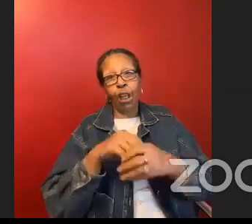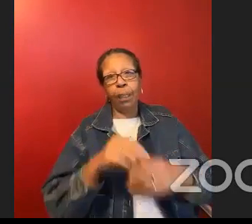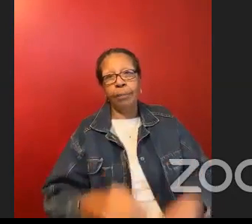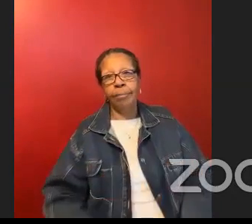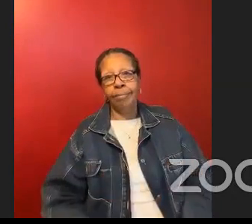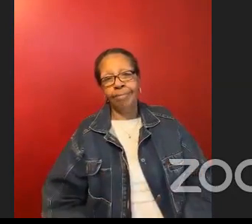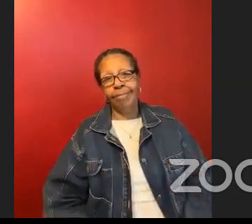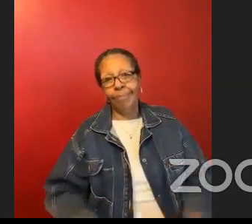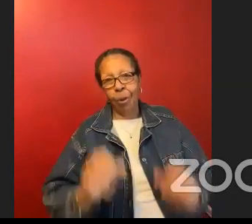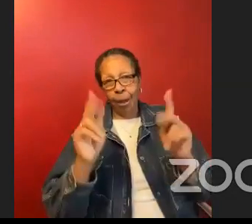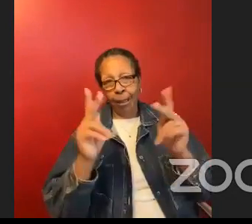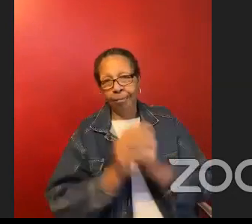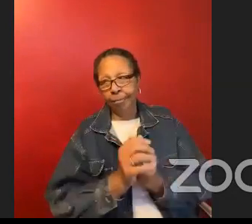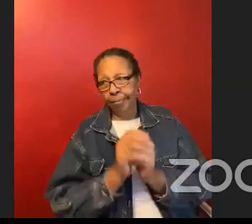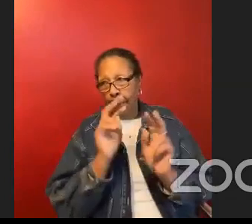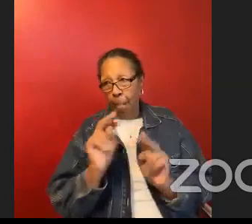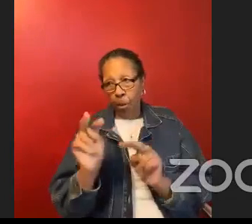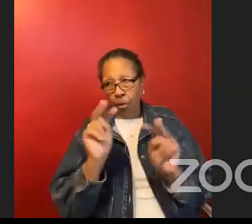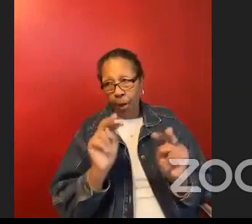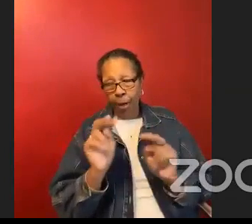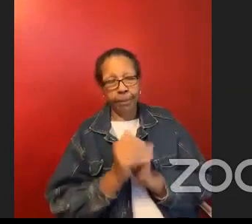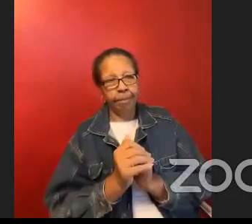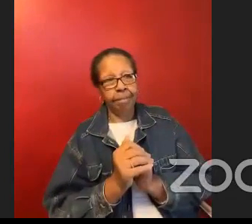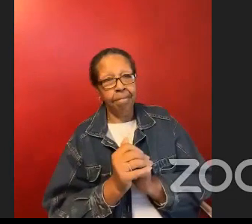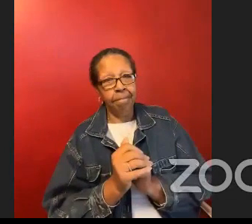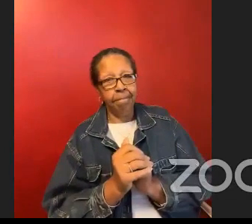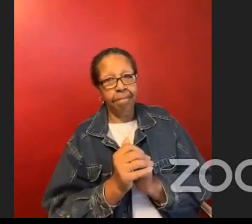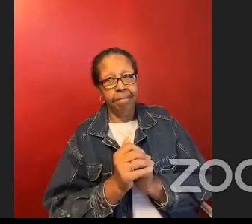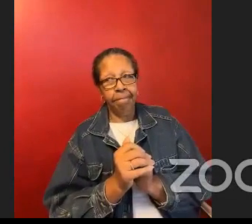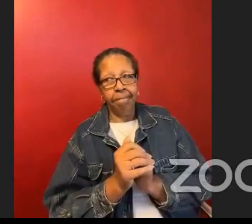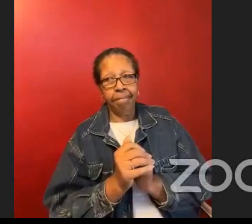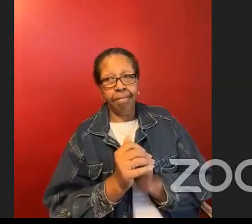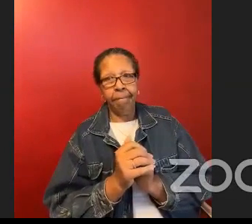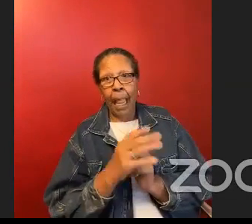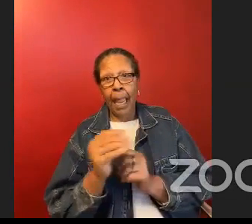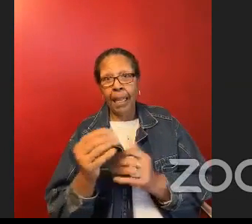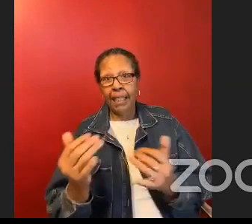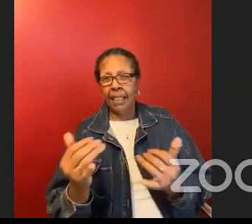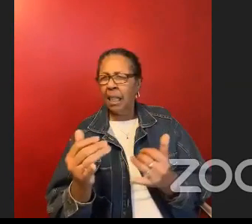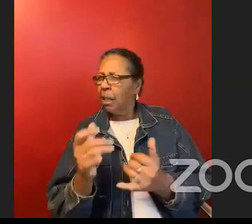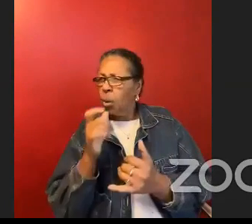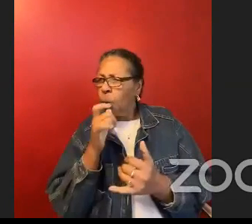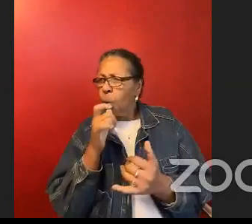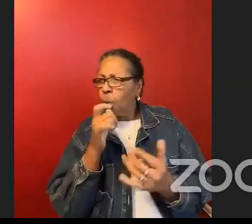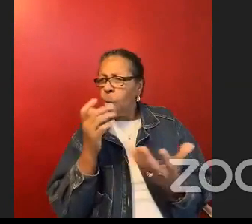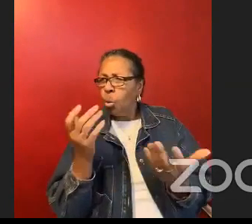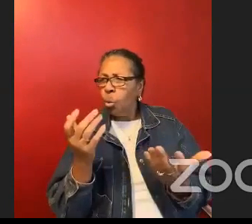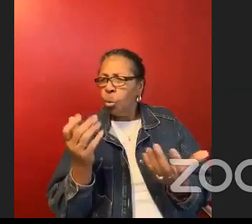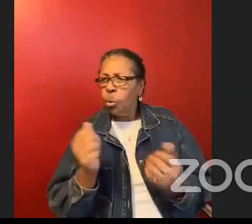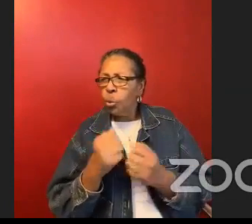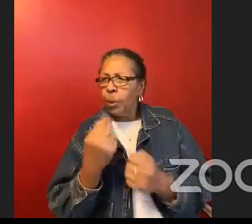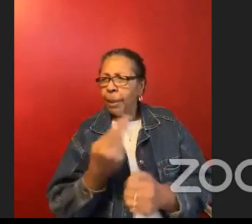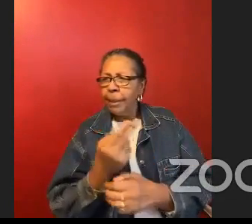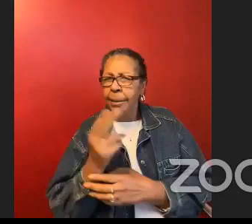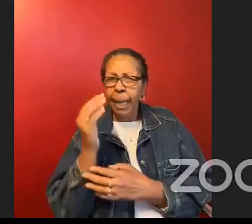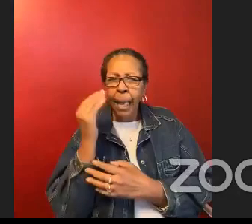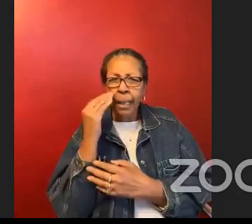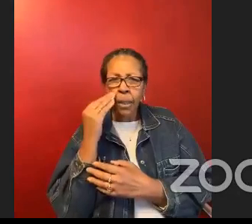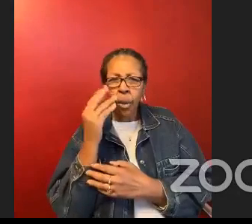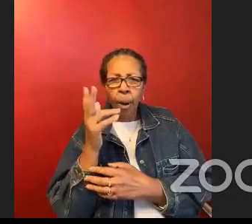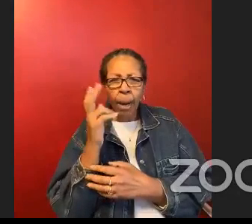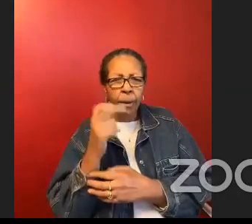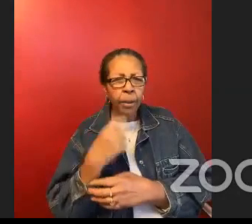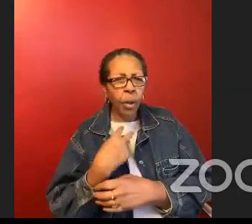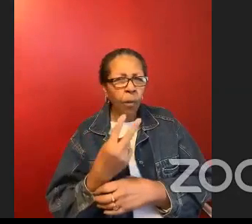Okay, I'm just looking around. And today, who's with us? I know I heard a